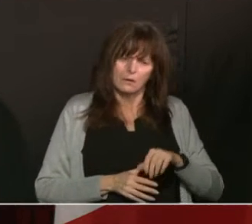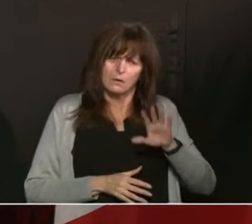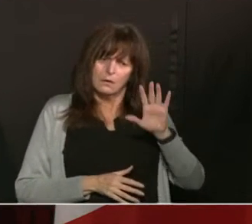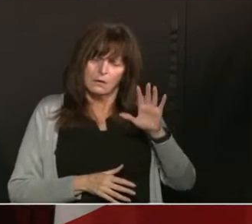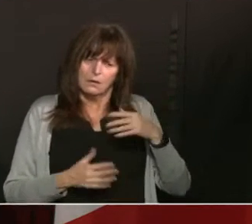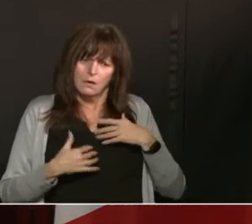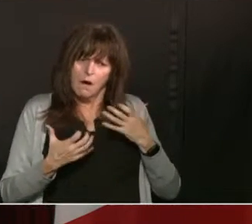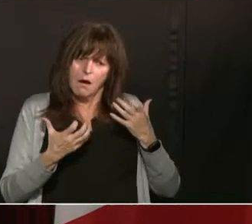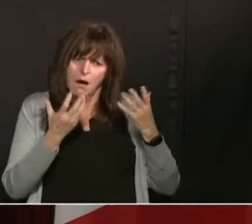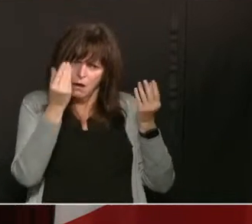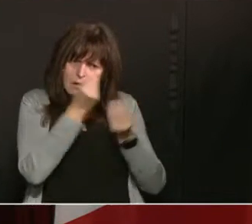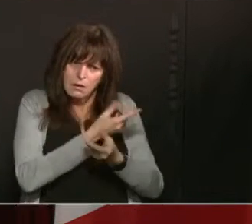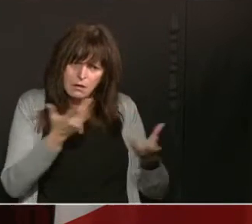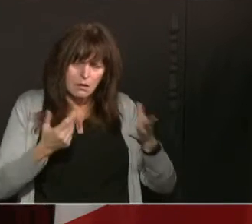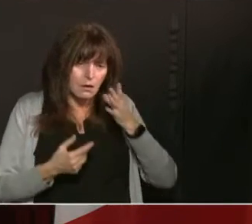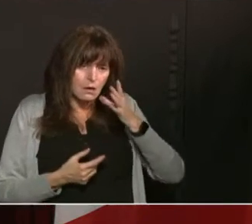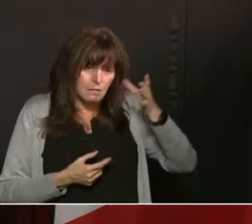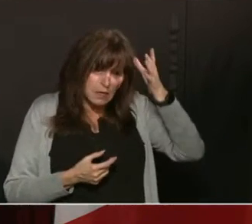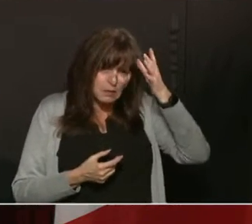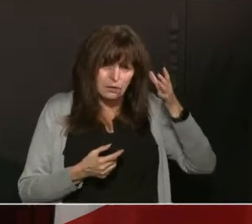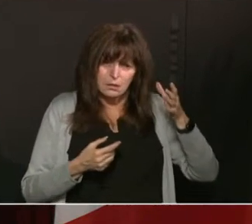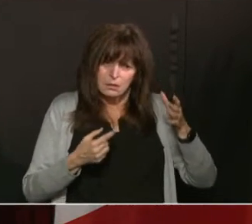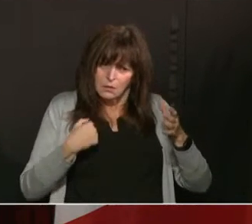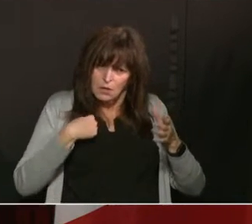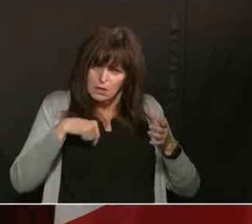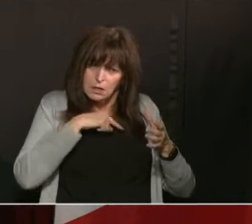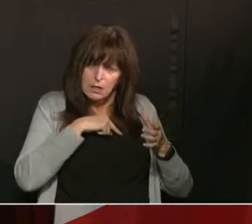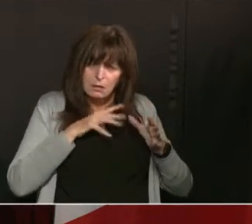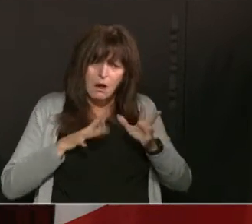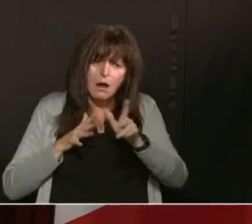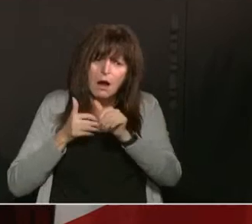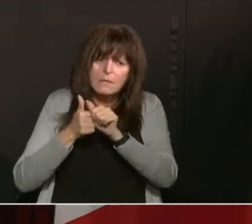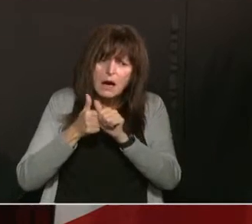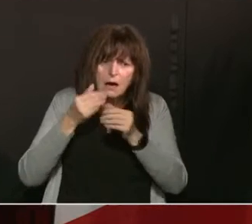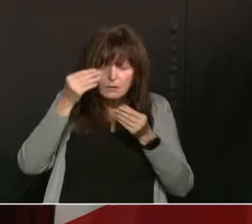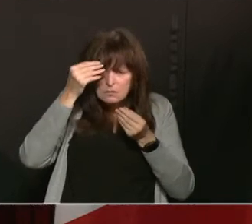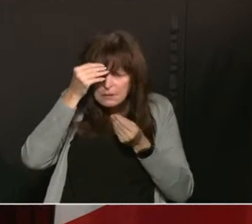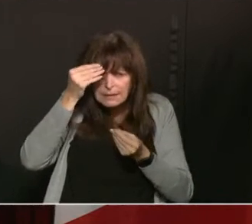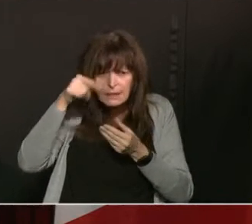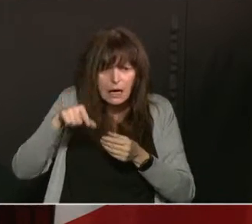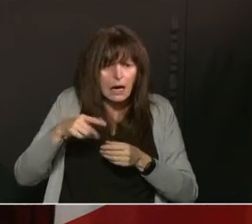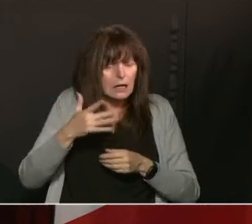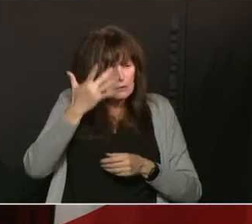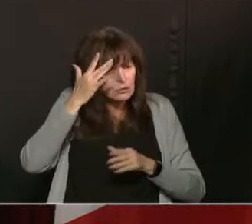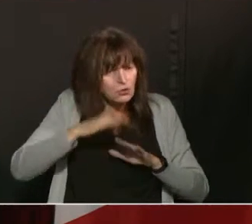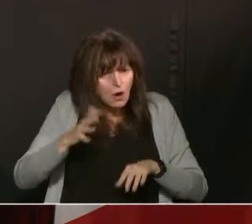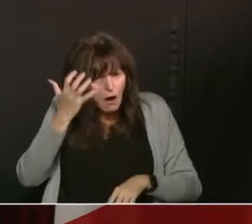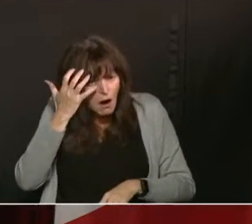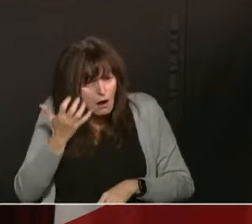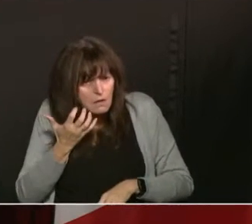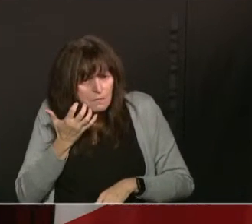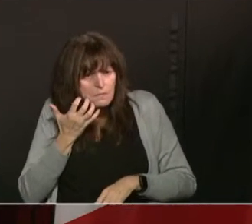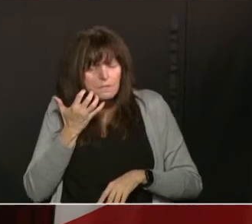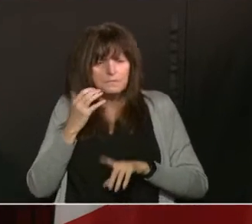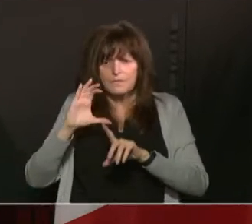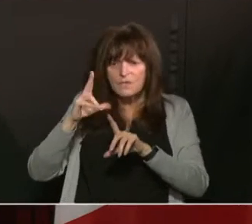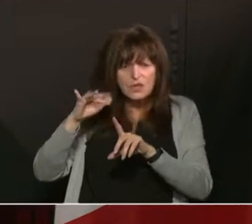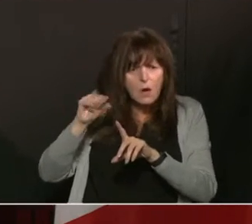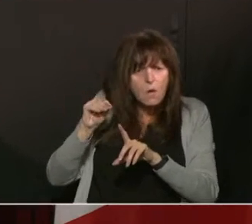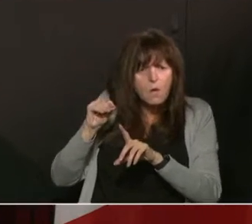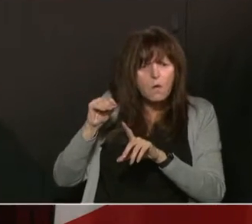regular contact with experts at Hospital for Sick Children and CHEO who are in contact with Denmark, England, and South